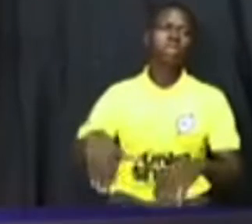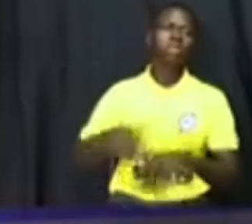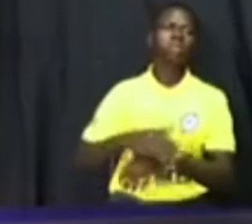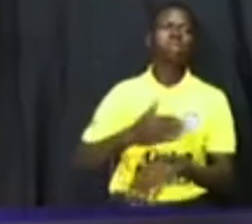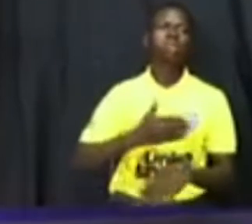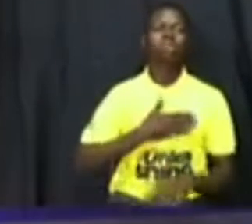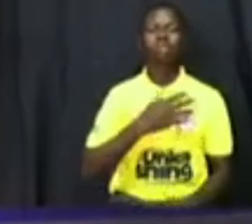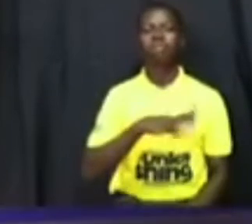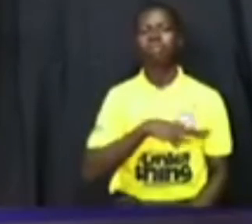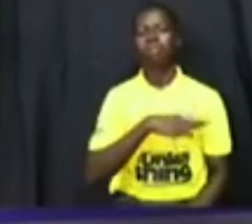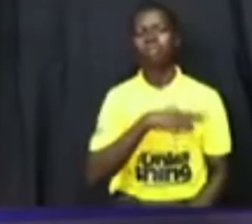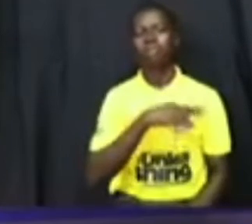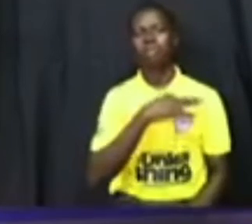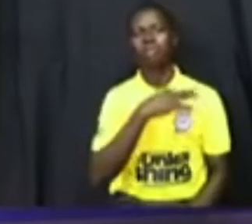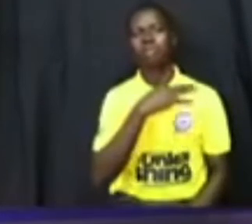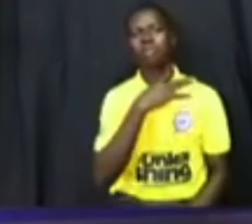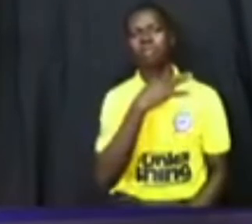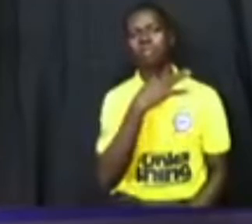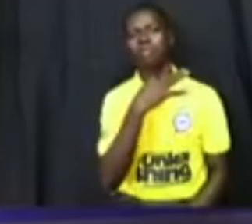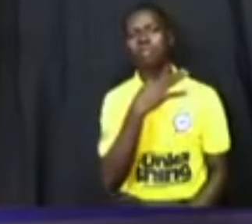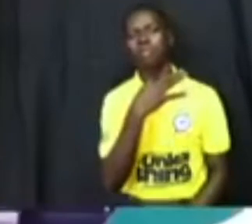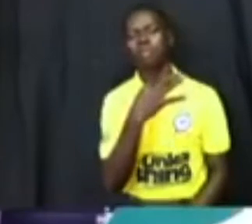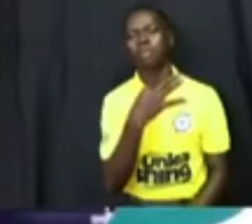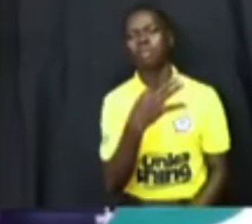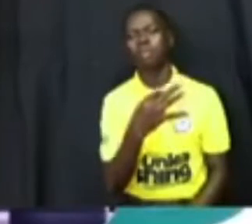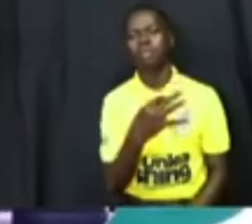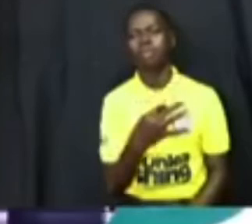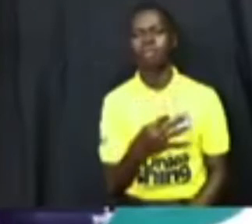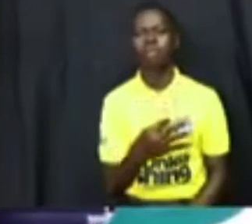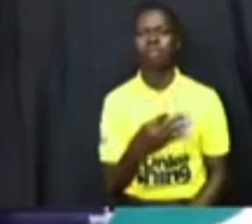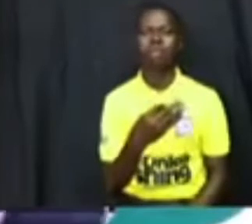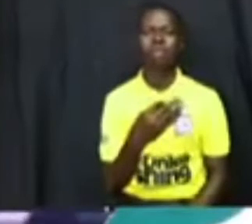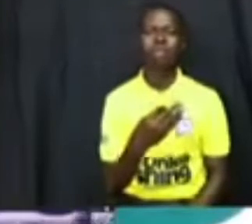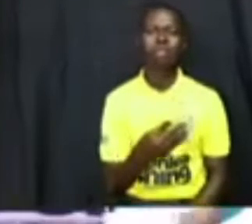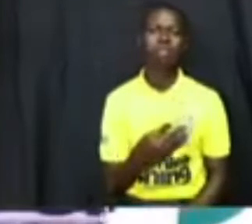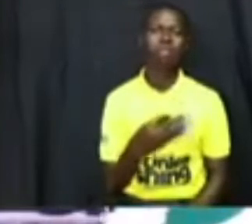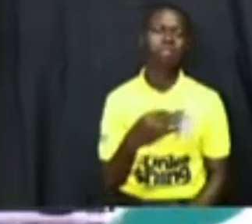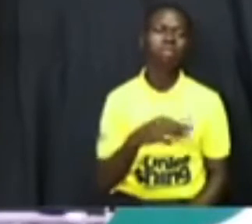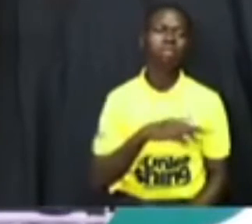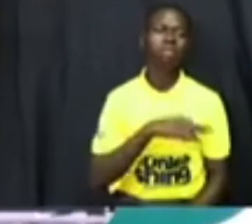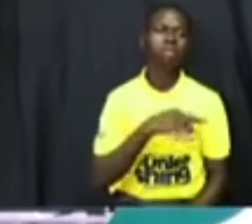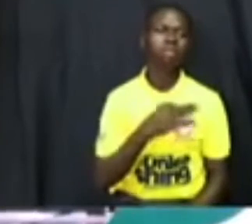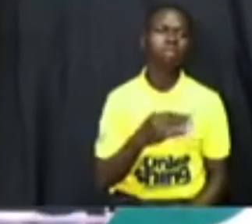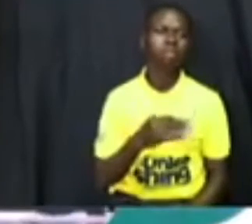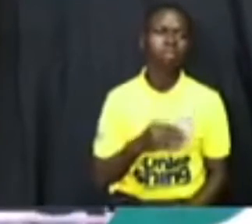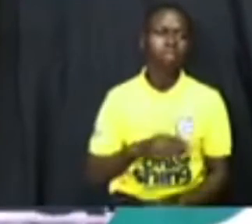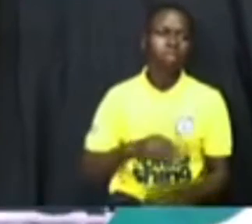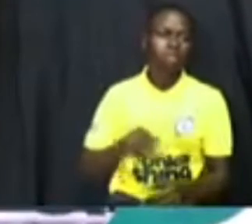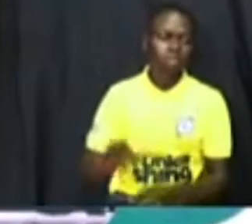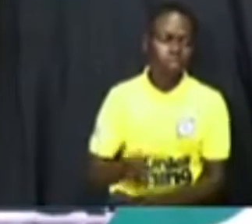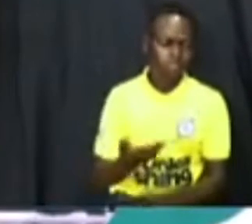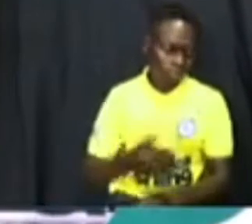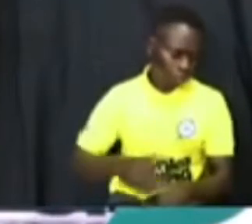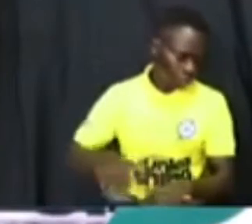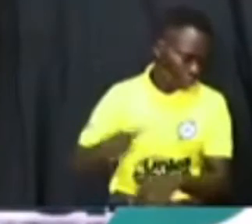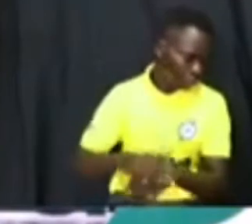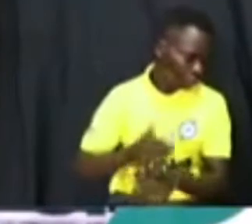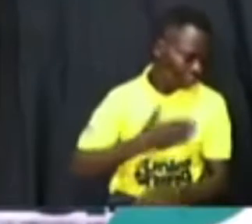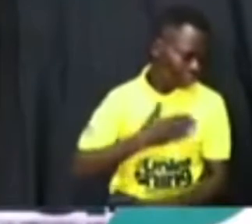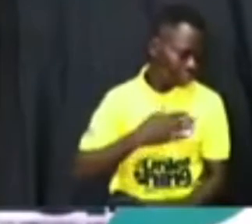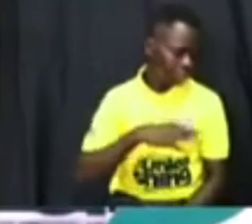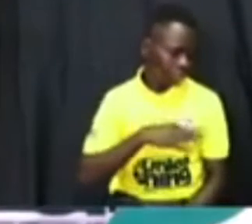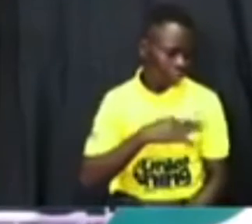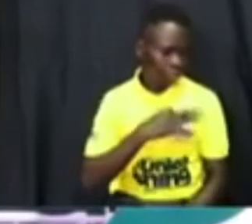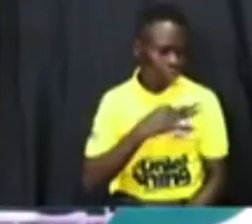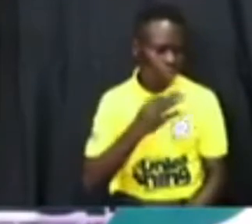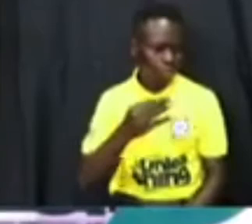Sweep over my soul. Sweep over my soul.